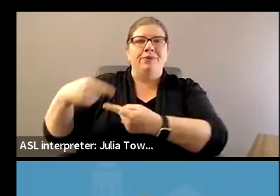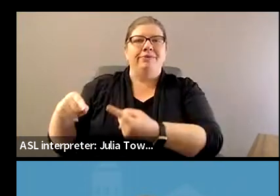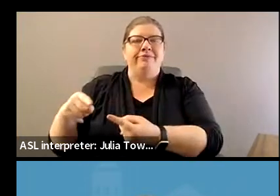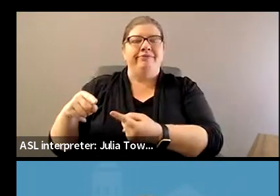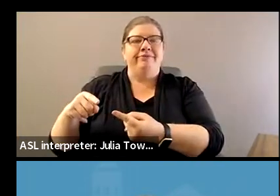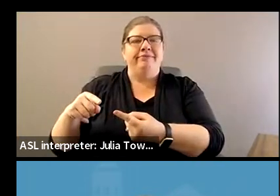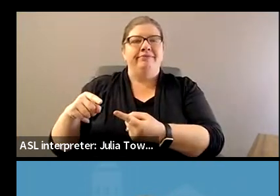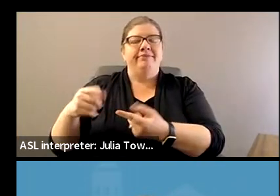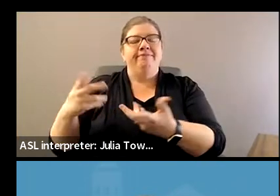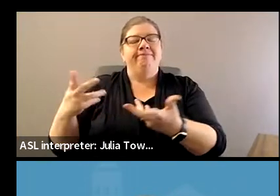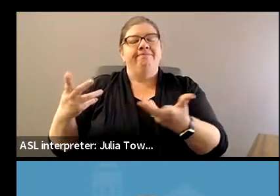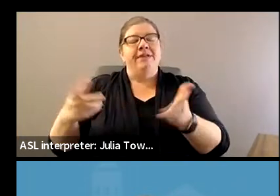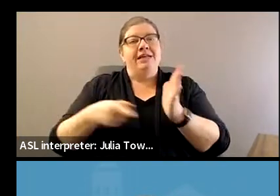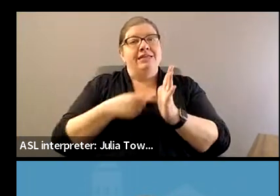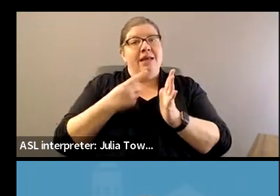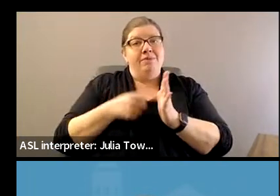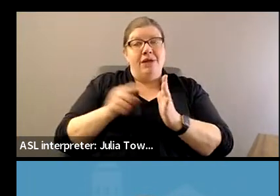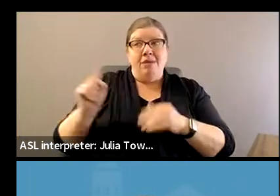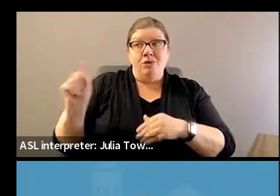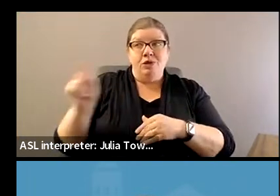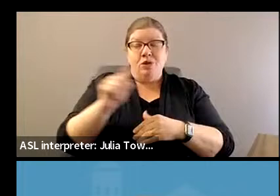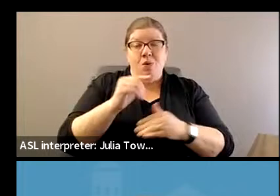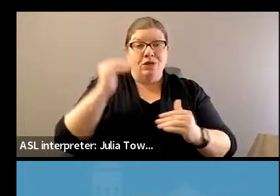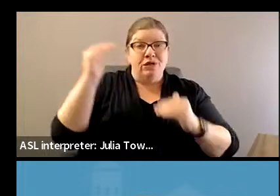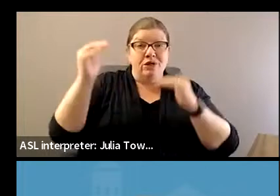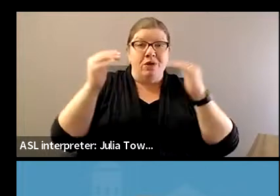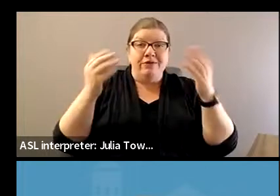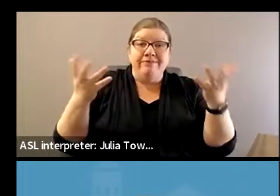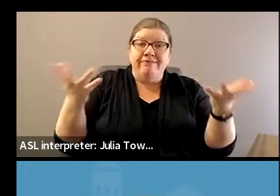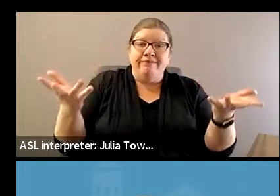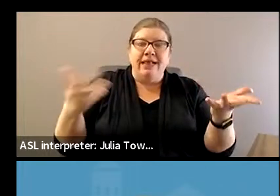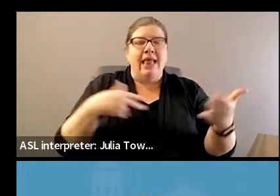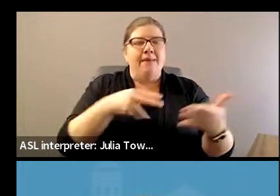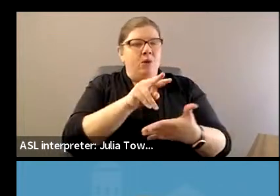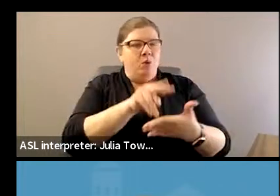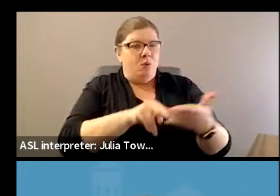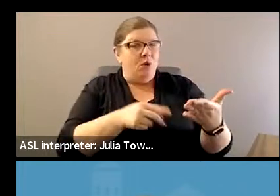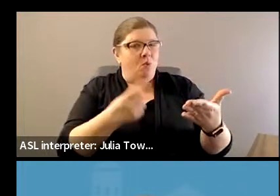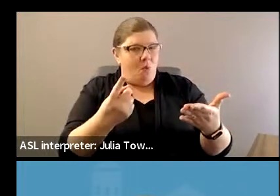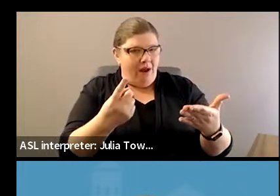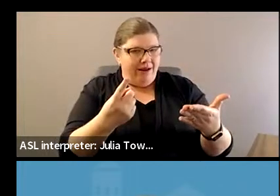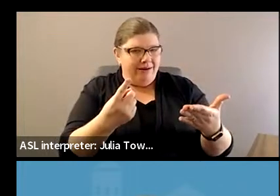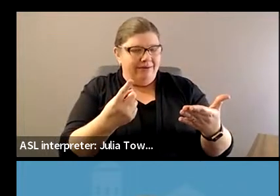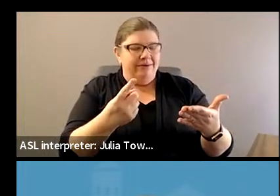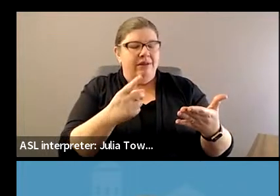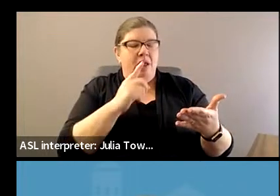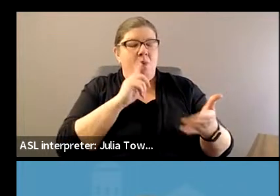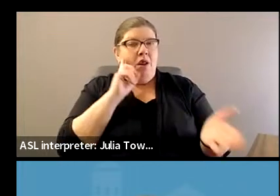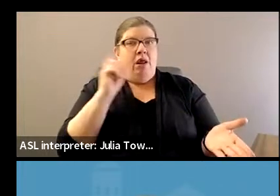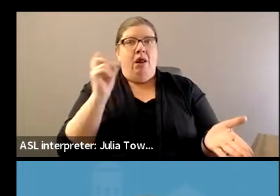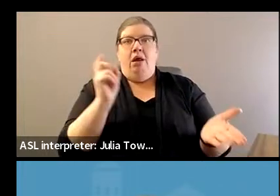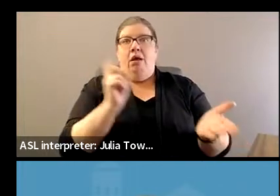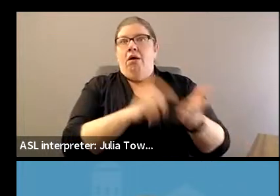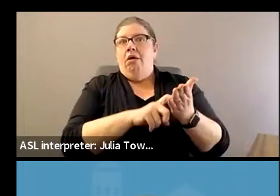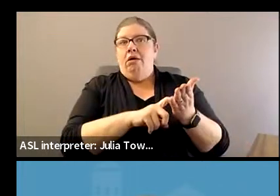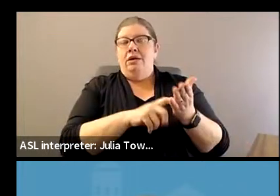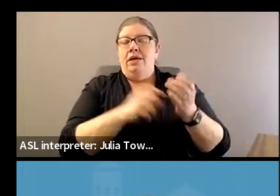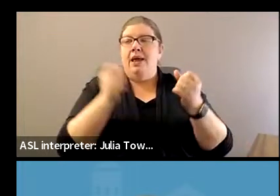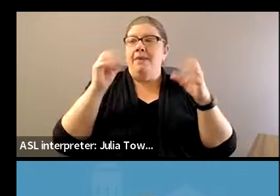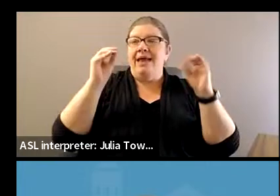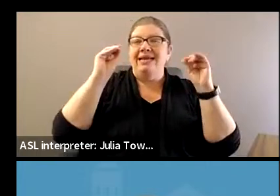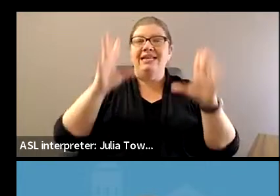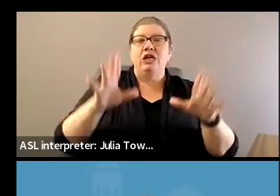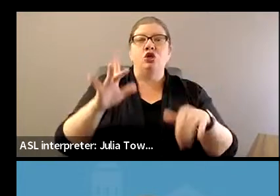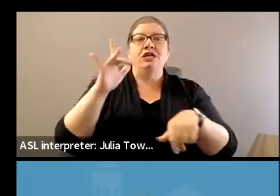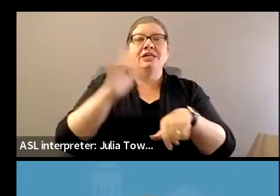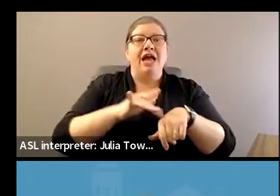And sometimes those adults are, I mean, I'm going to read one that like jumped out at me. A lot of teachers touch my hair.